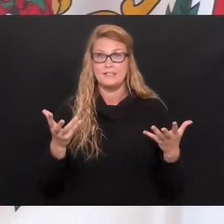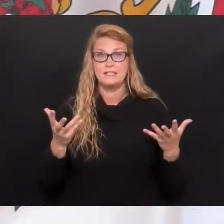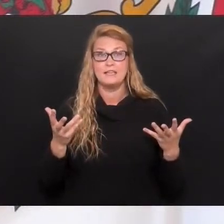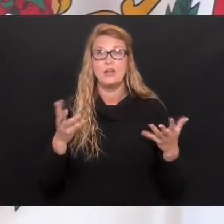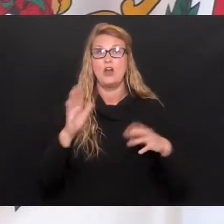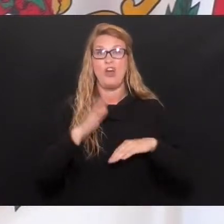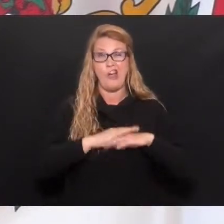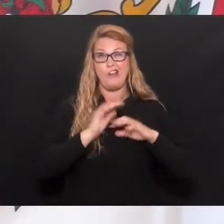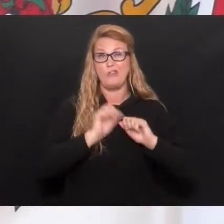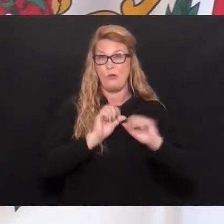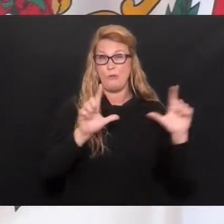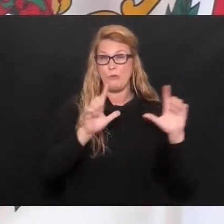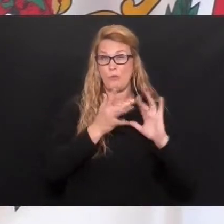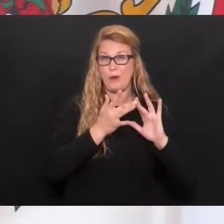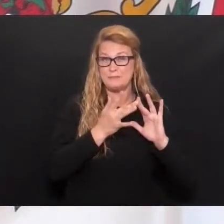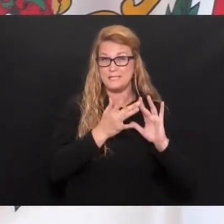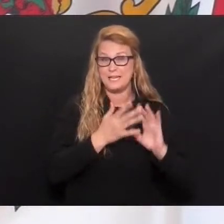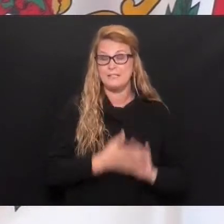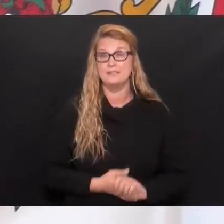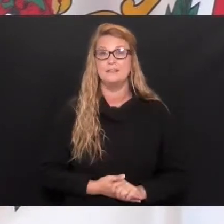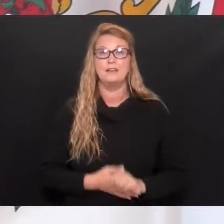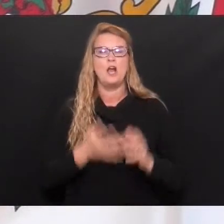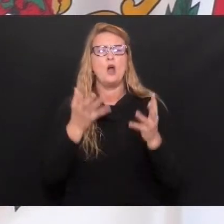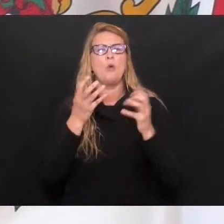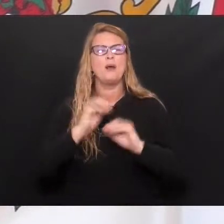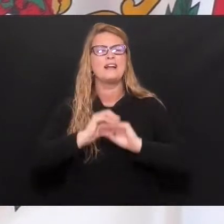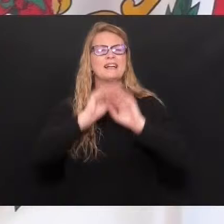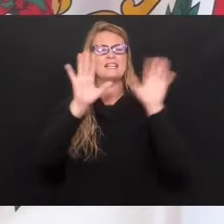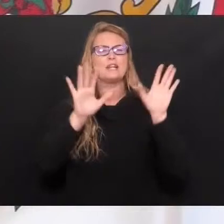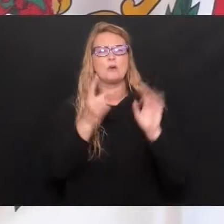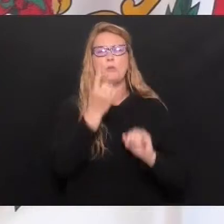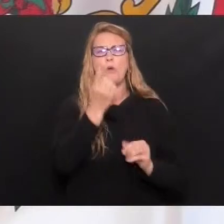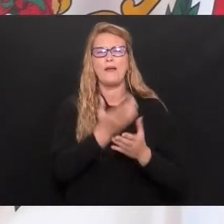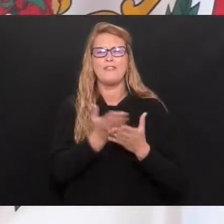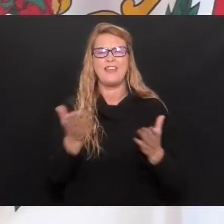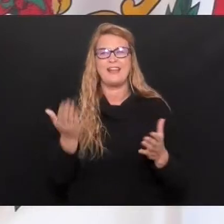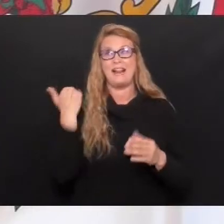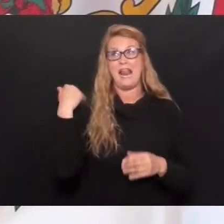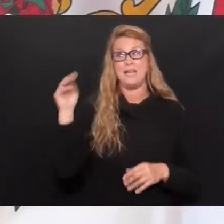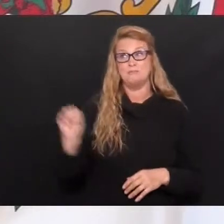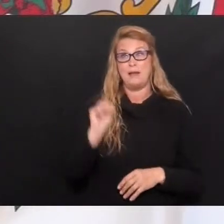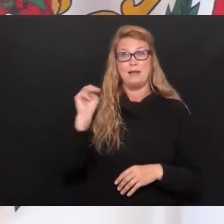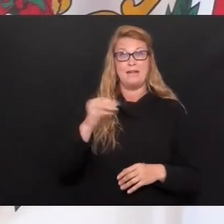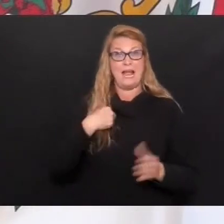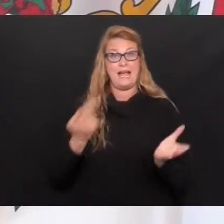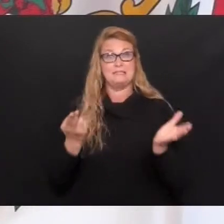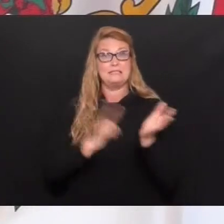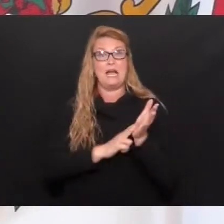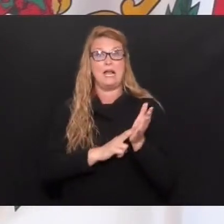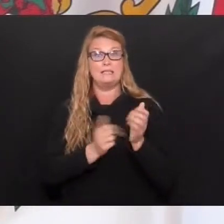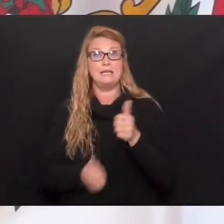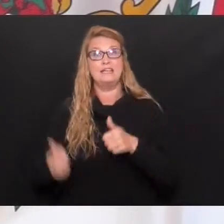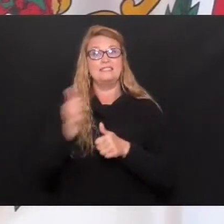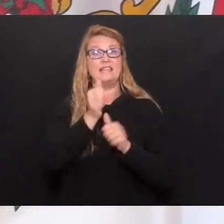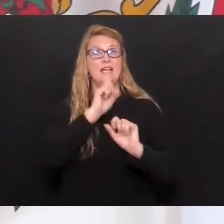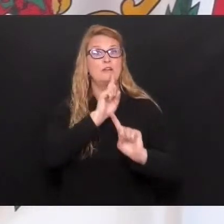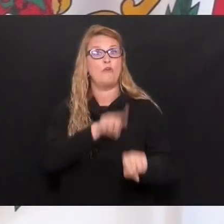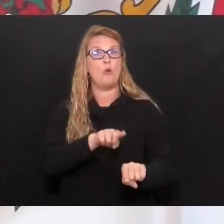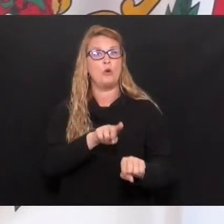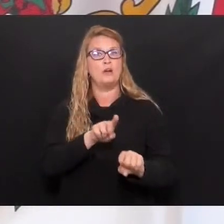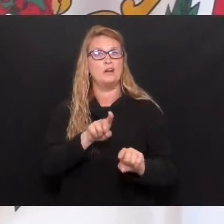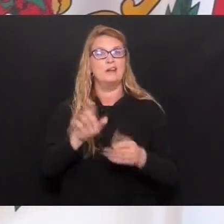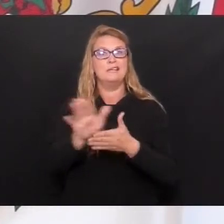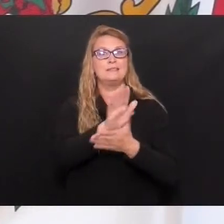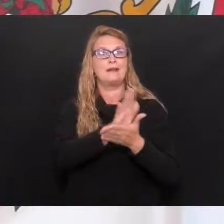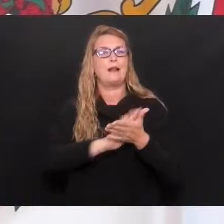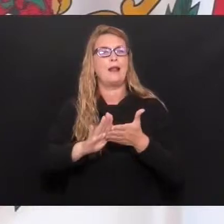is. I'd like to clear up one thing. Monday I signed a new executive order to clean up the old